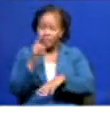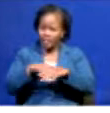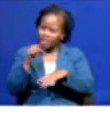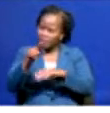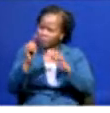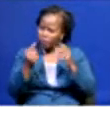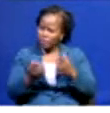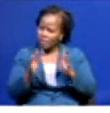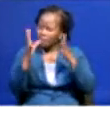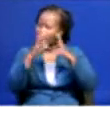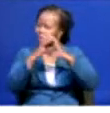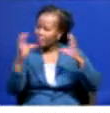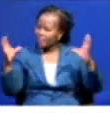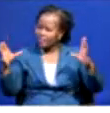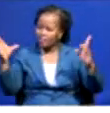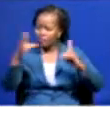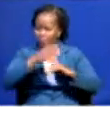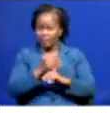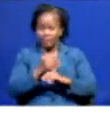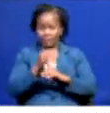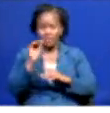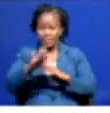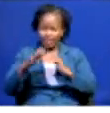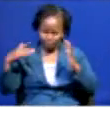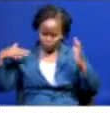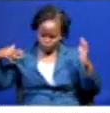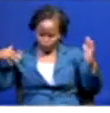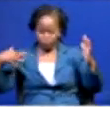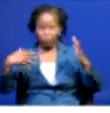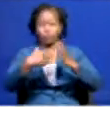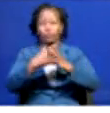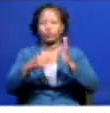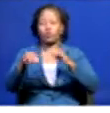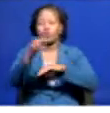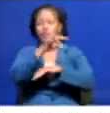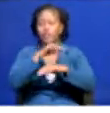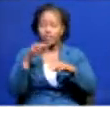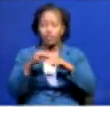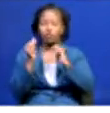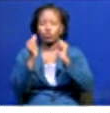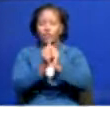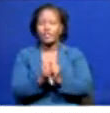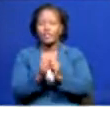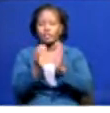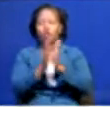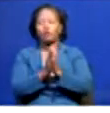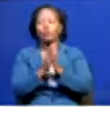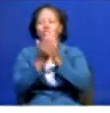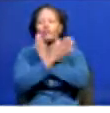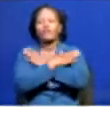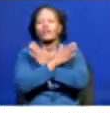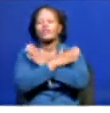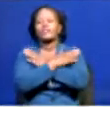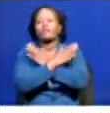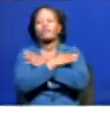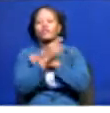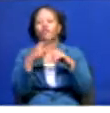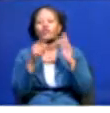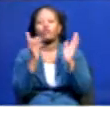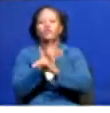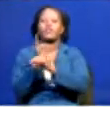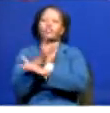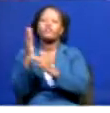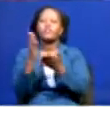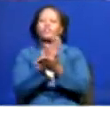important milestone in our collective journey as a nation, together with our dear friends from various parts of